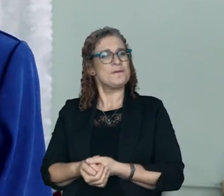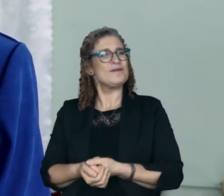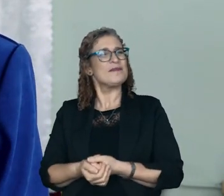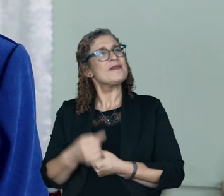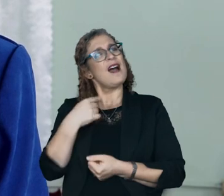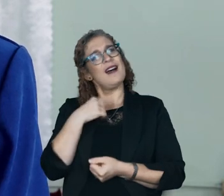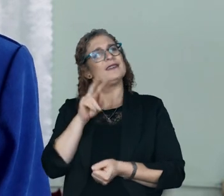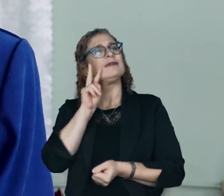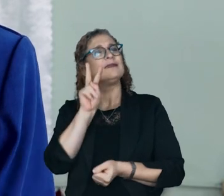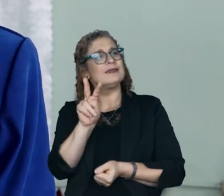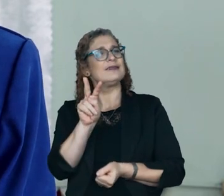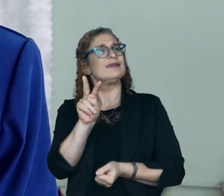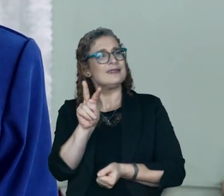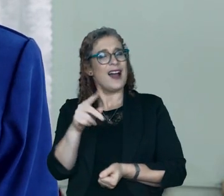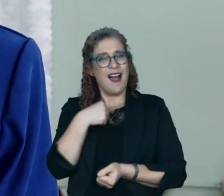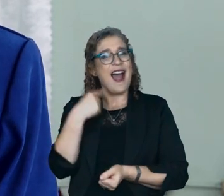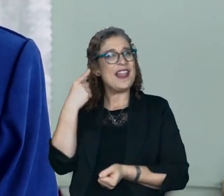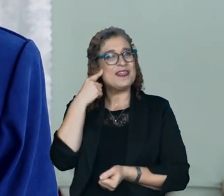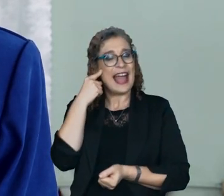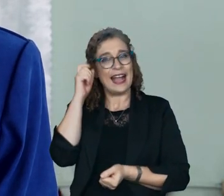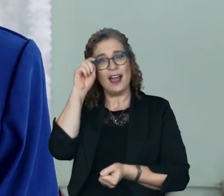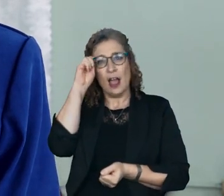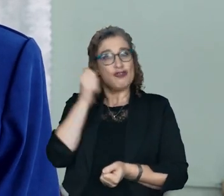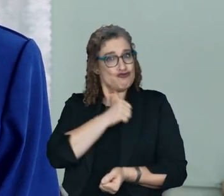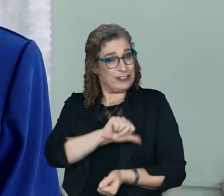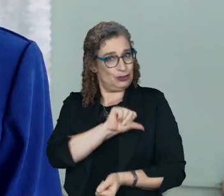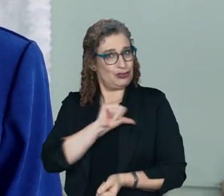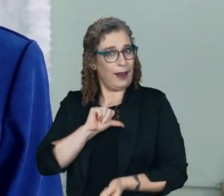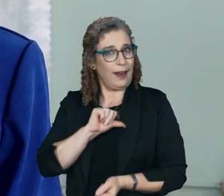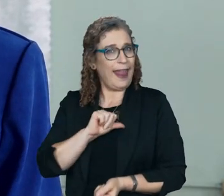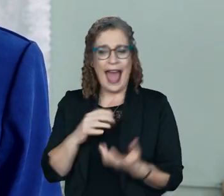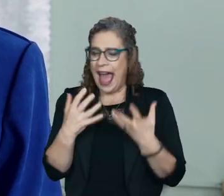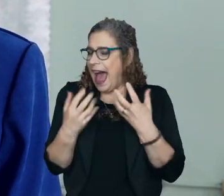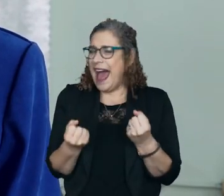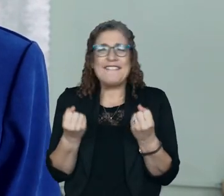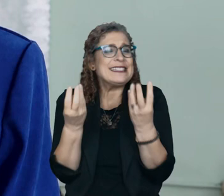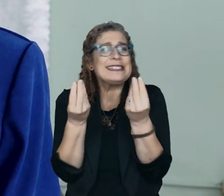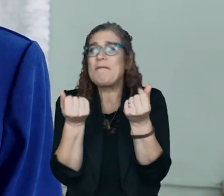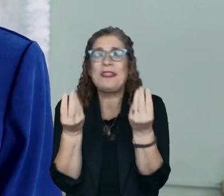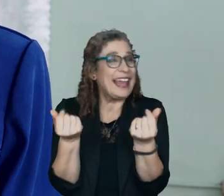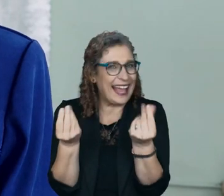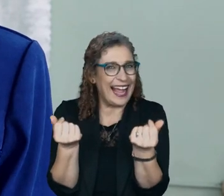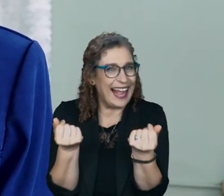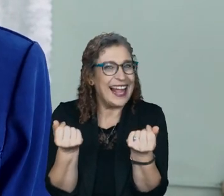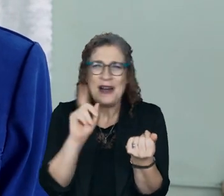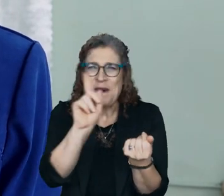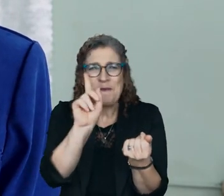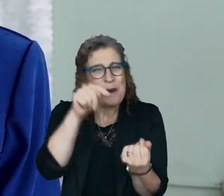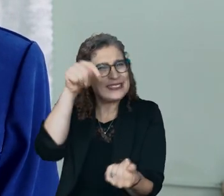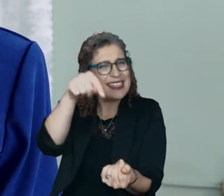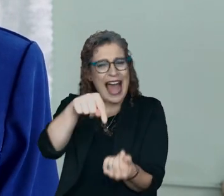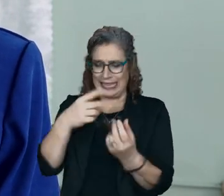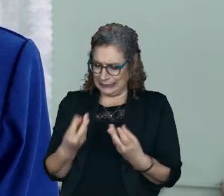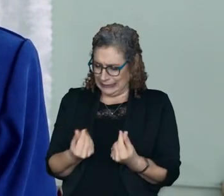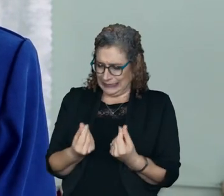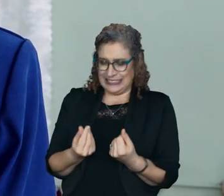be something about being a Christian that not only compels us to serve